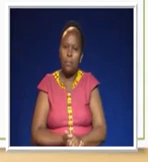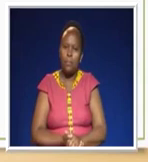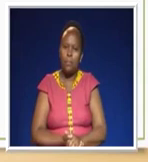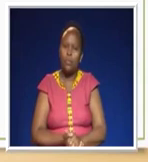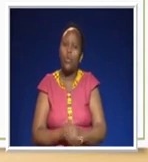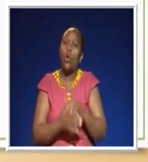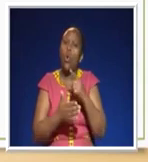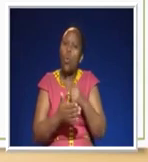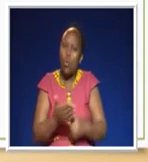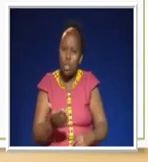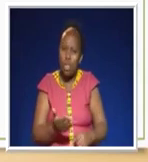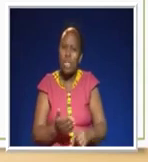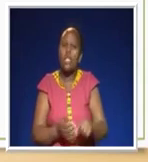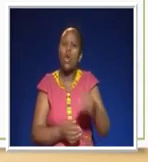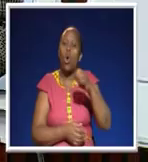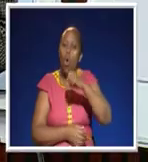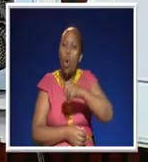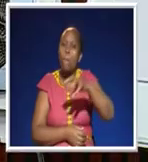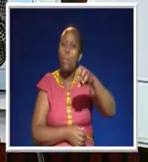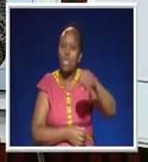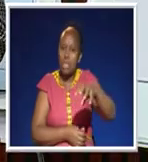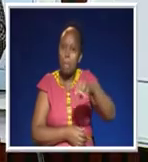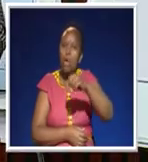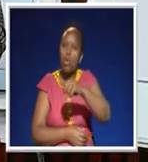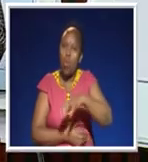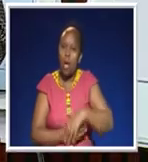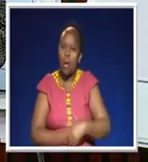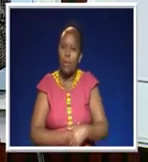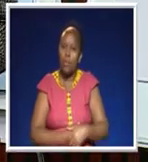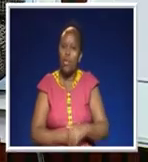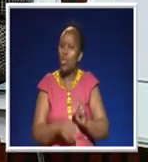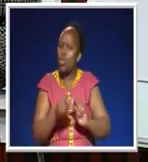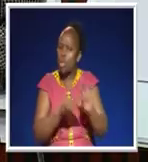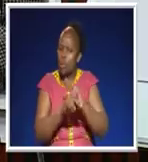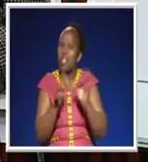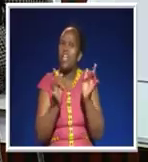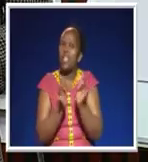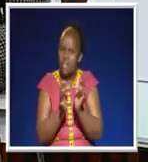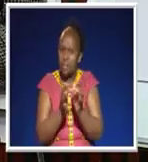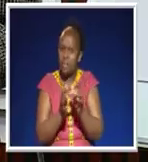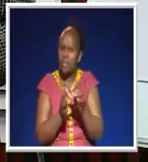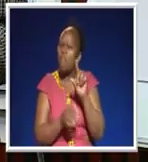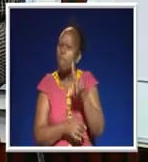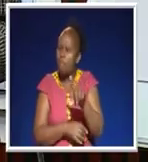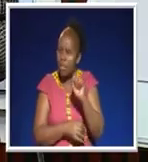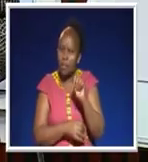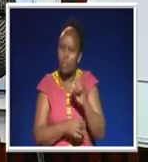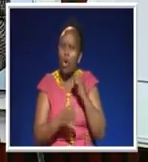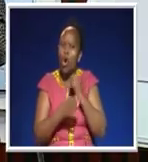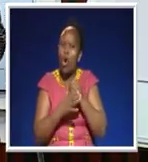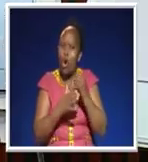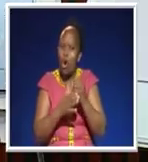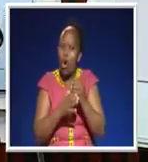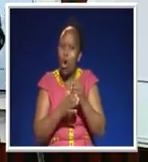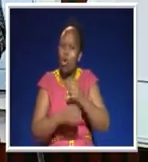What is compost manure? You can use the internet or your school